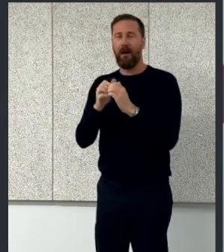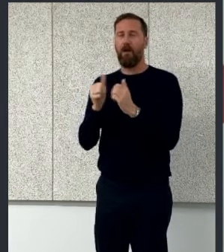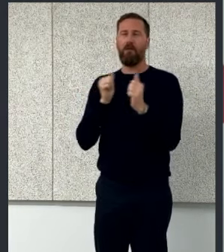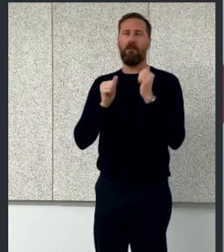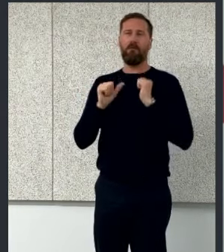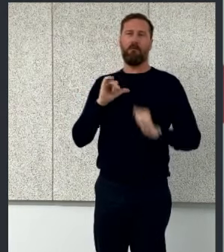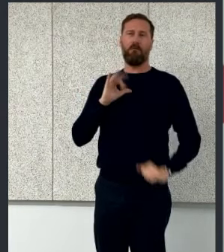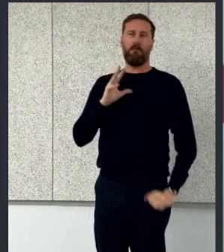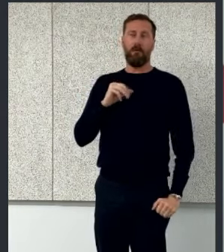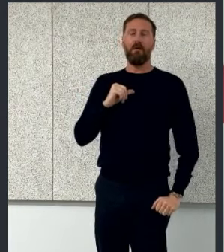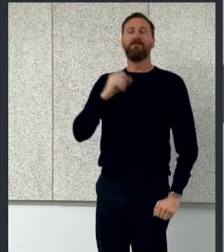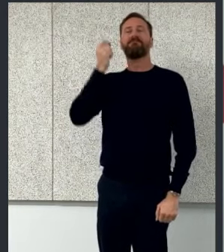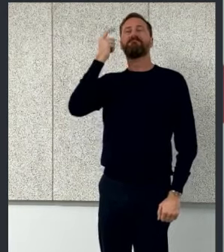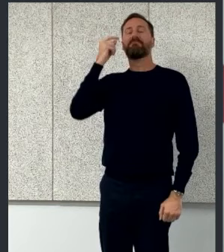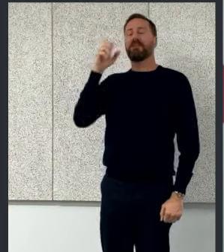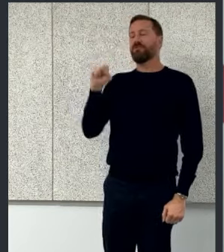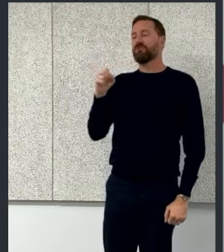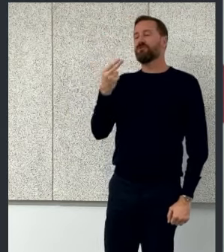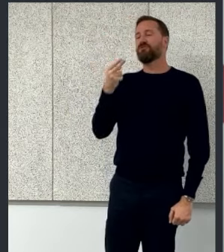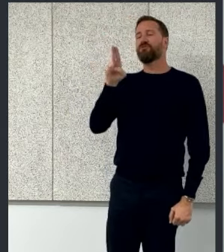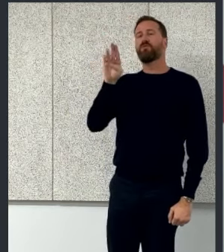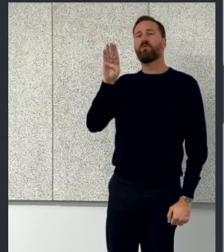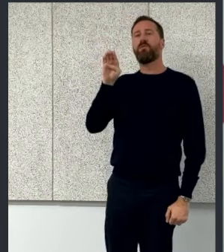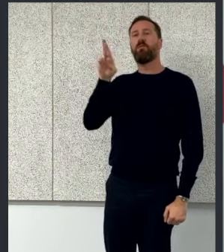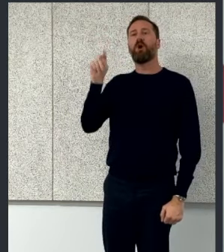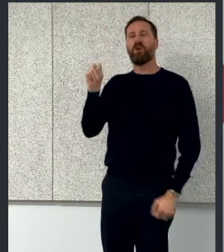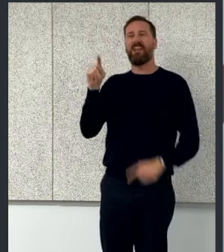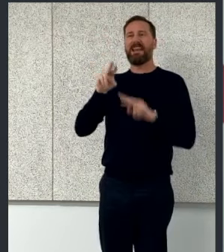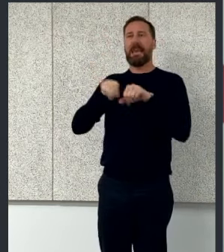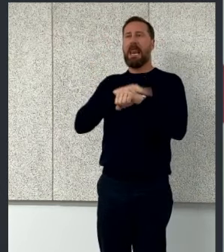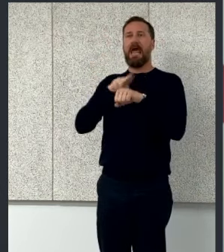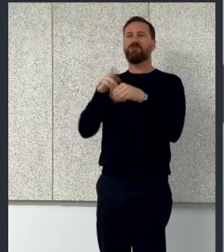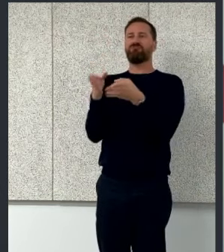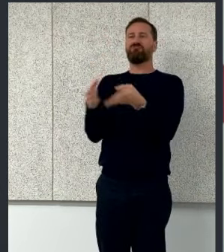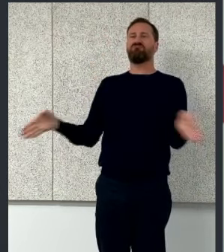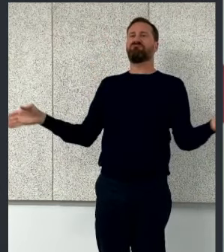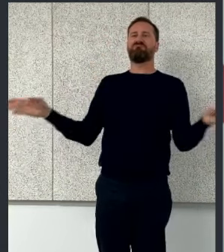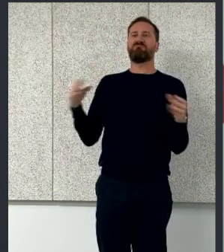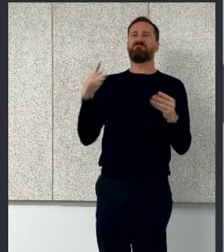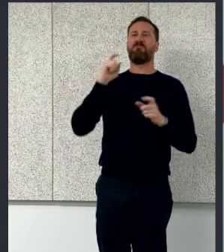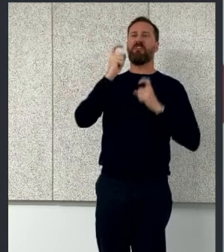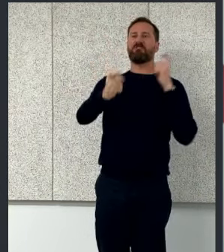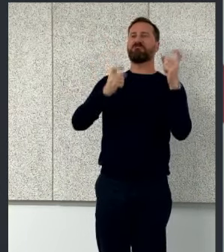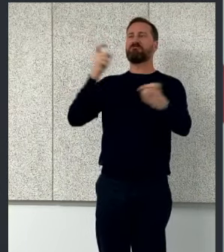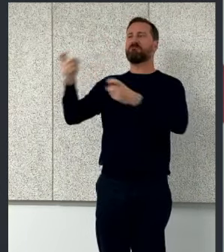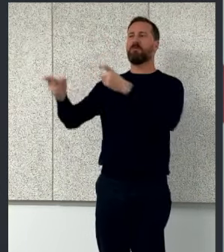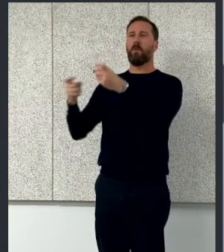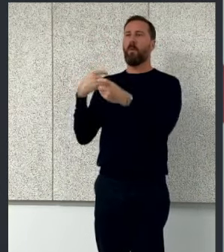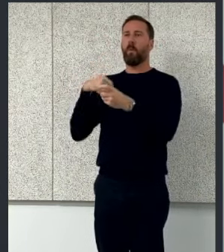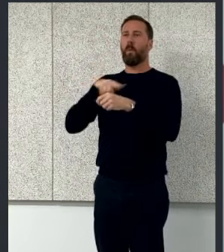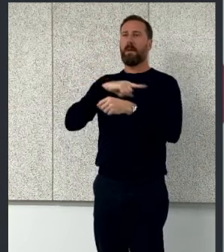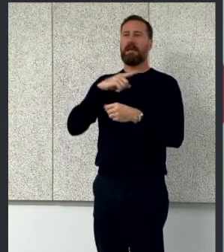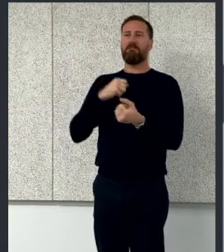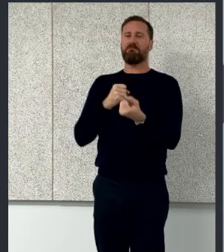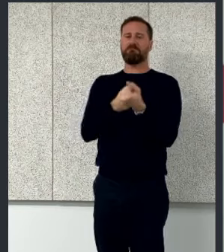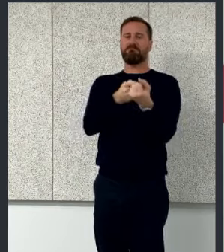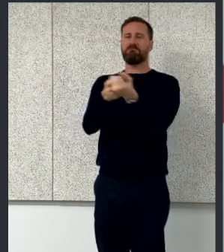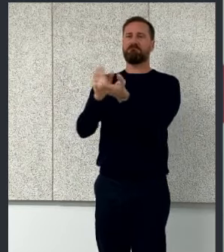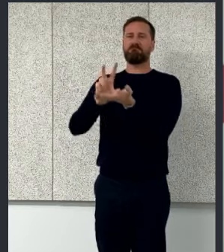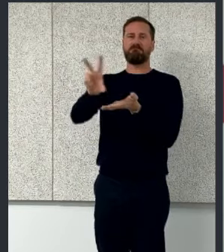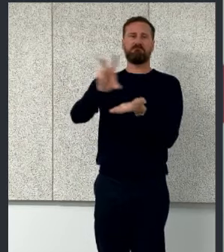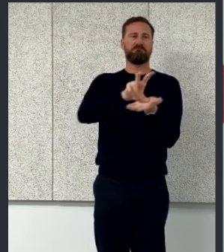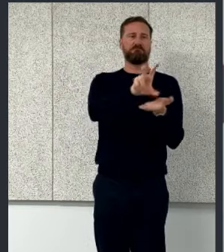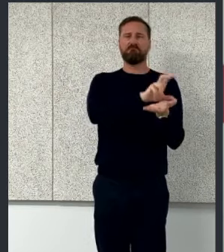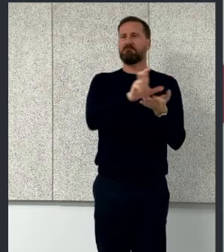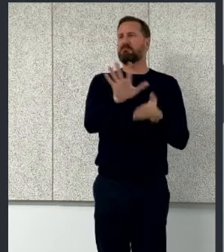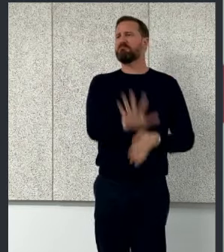get to, Schubert as a national funder, we fund theater and dance in every nook and cranny, almost every nook and cranny of the country, and that's why